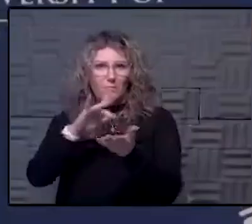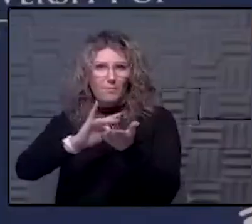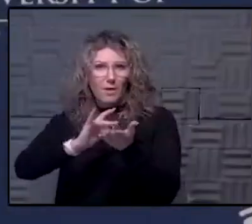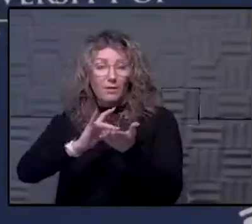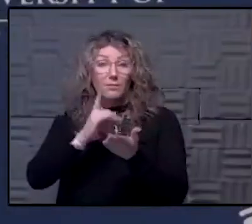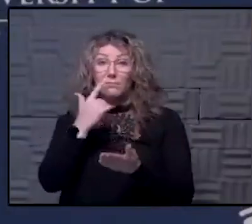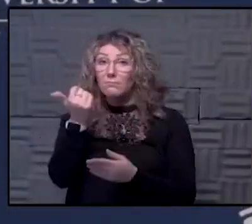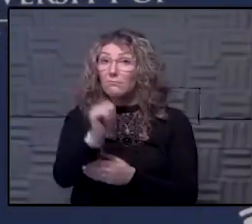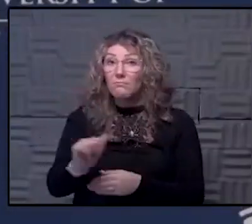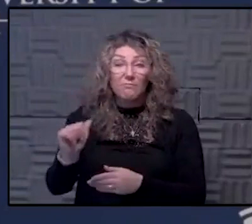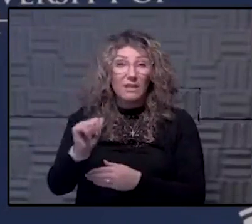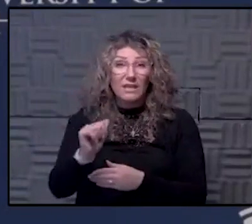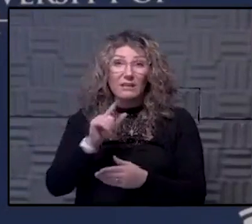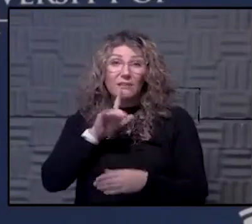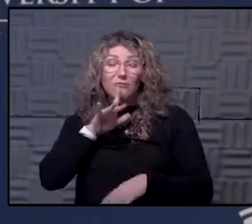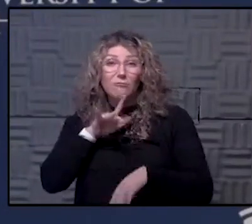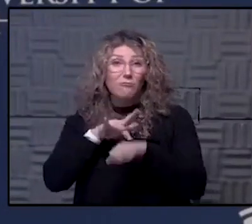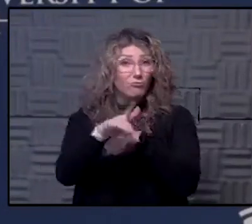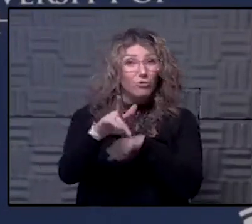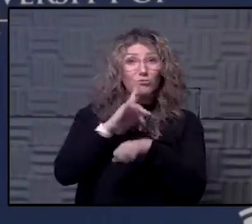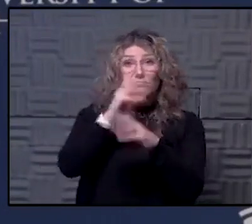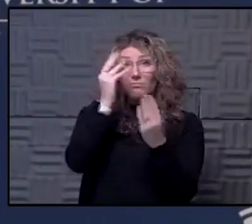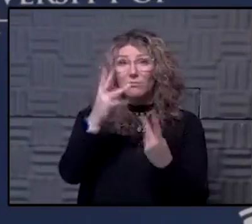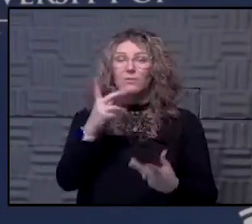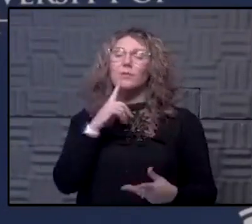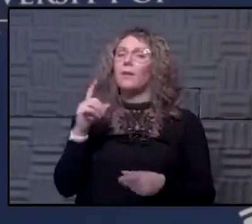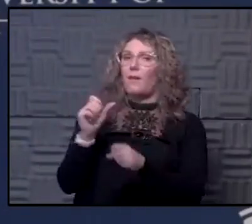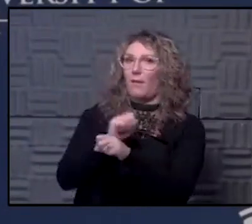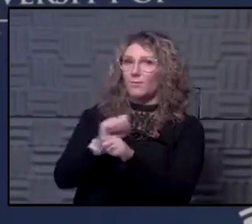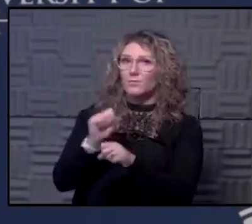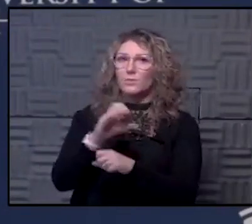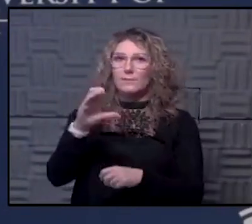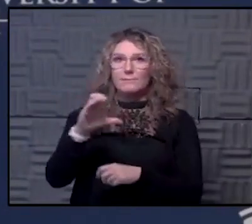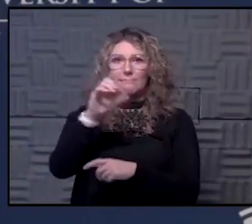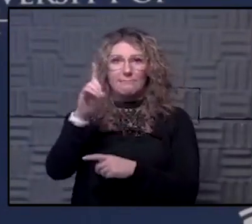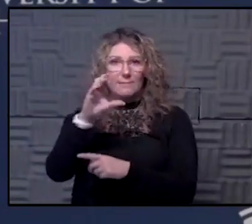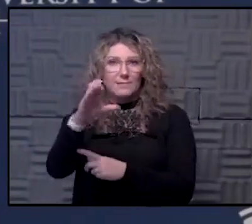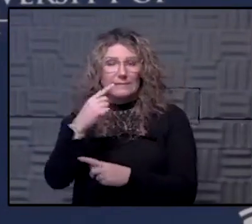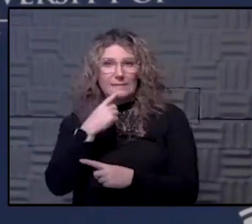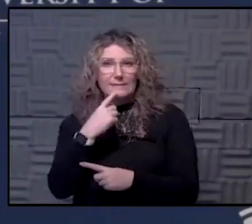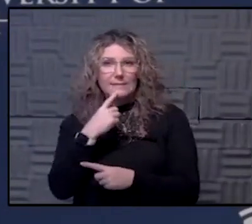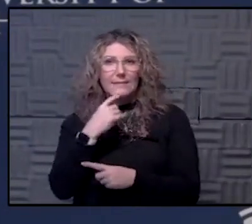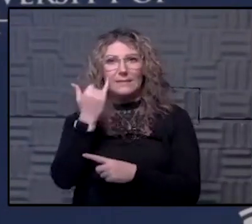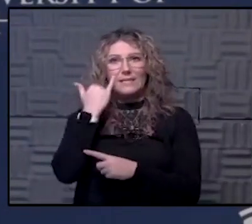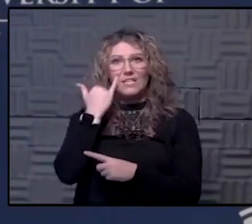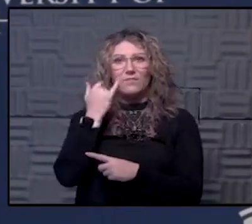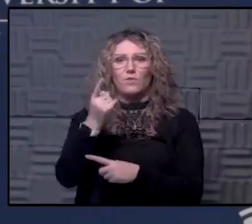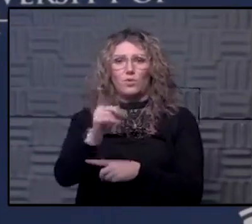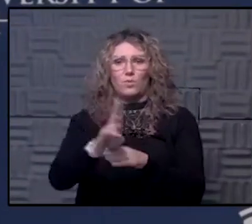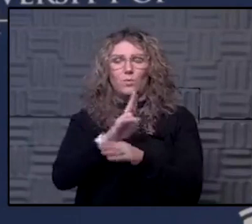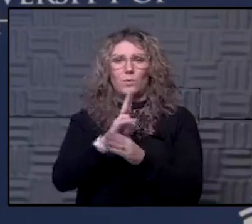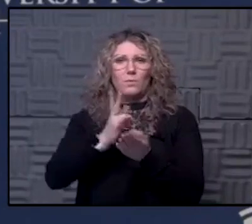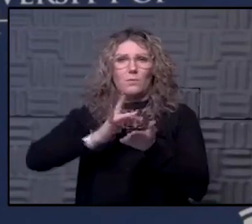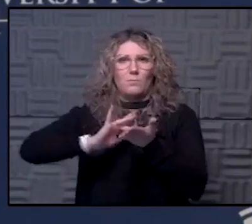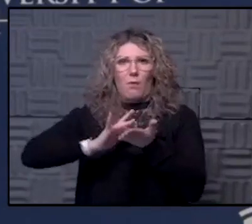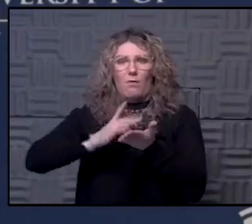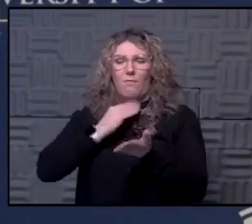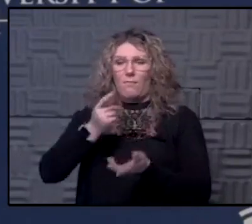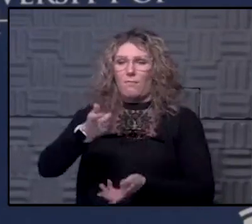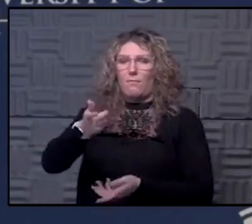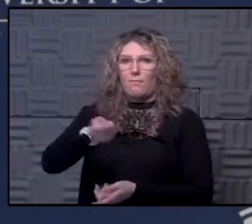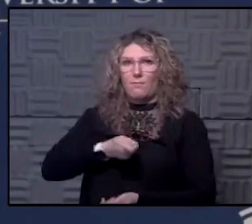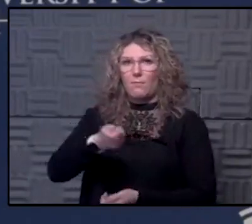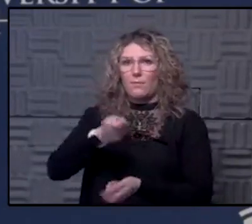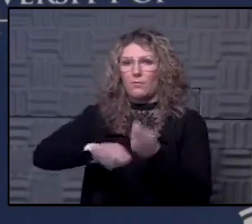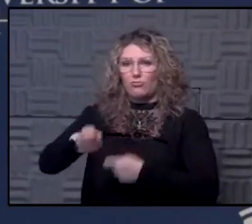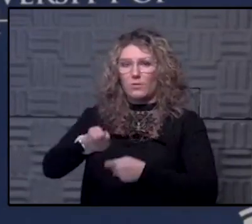Any early news there? And we'll turn to Hawk after that. Yeah, absolutely. So the CDC says that if you're on immunosuppression and you've received a transplant, you can